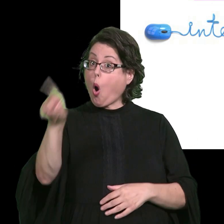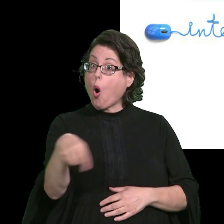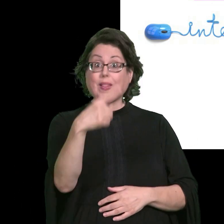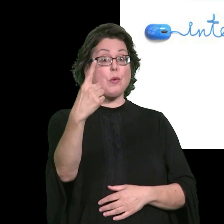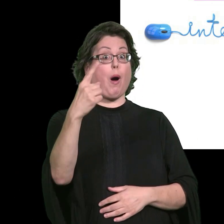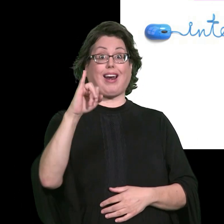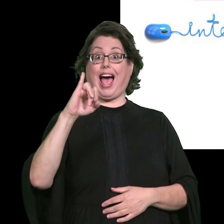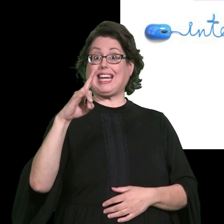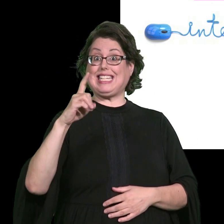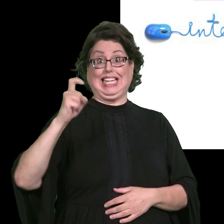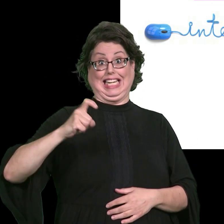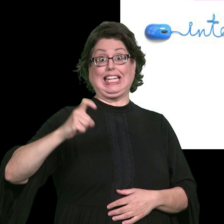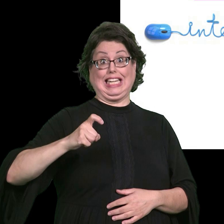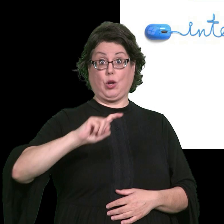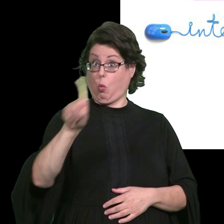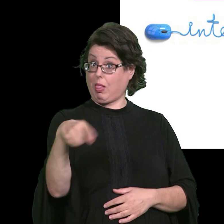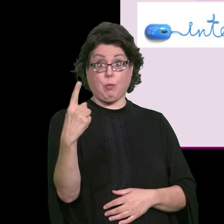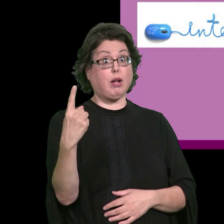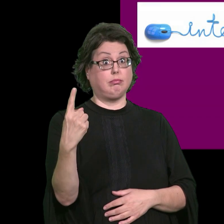ID is needed.